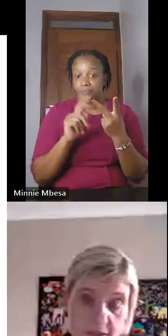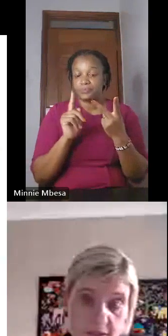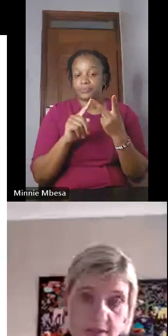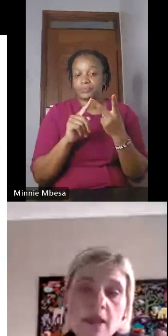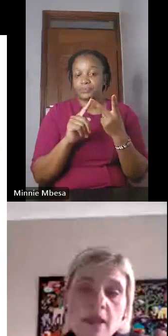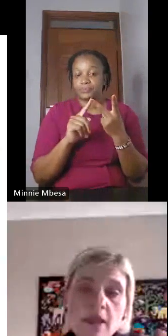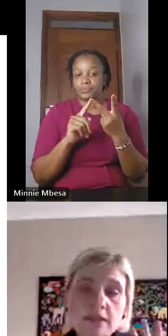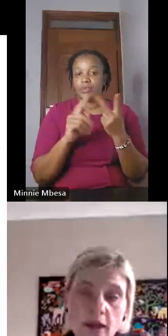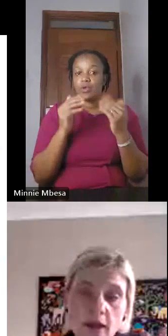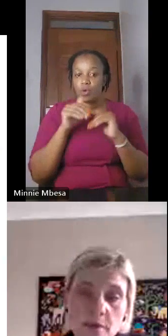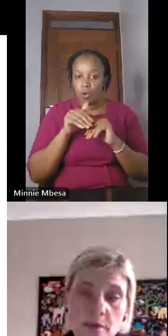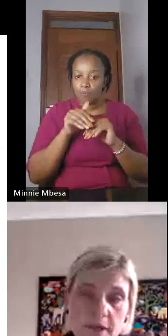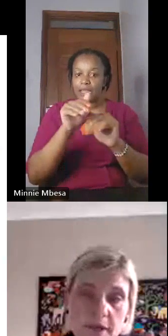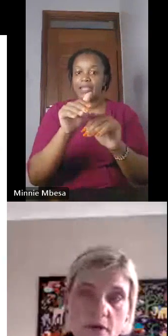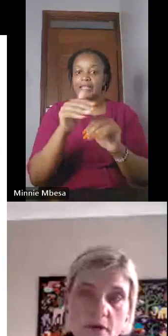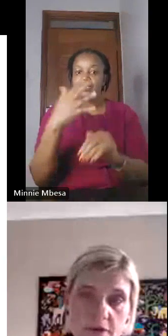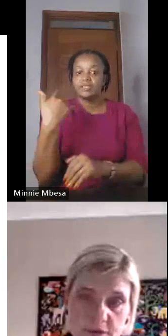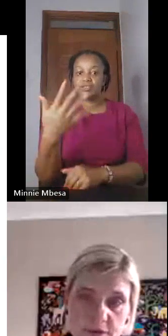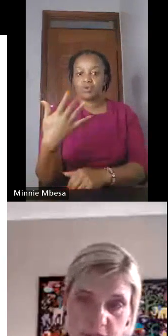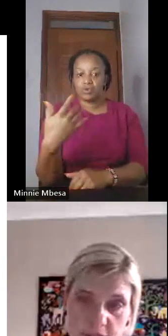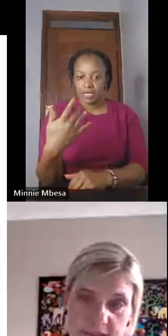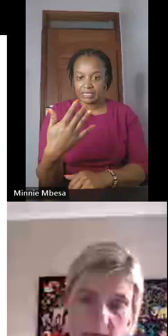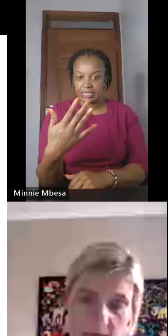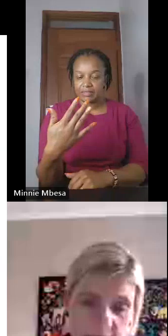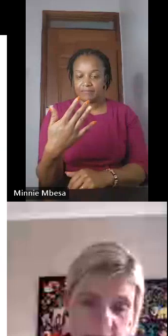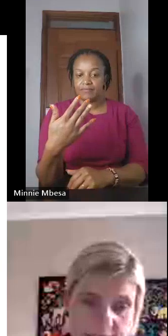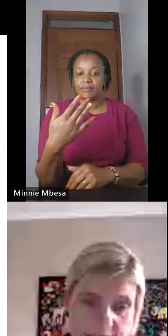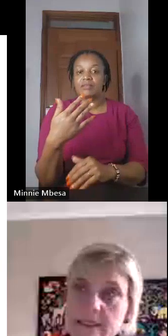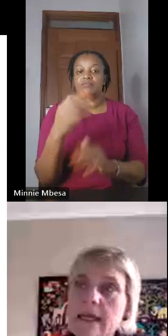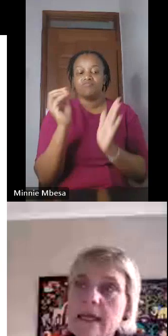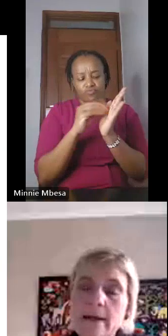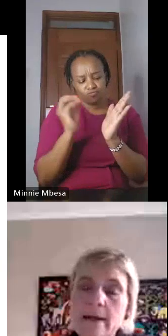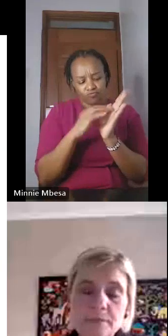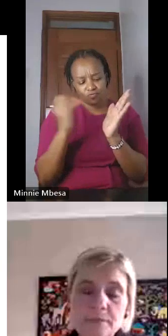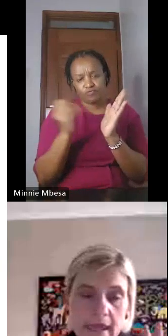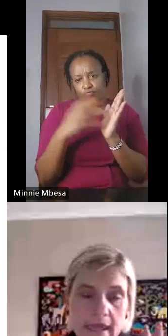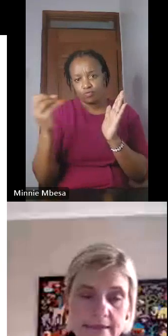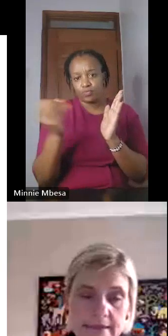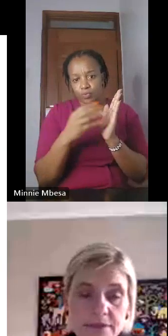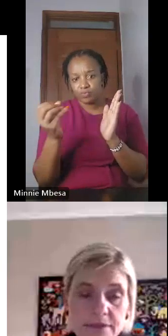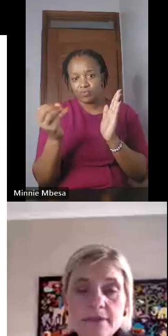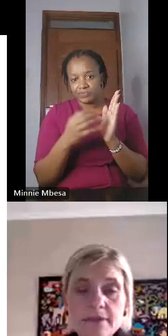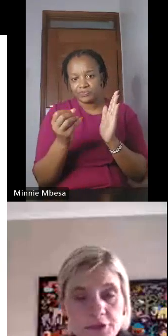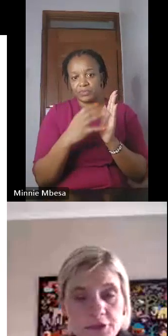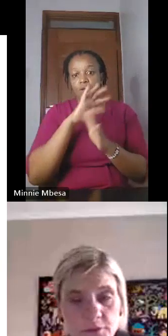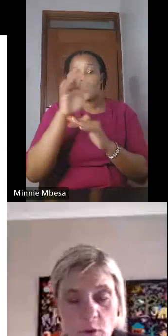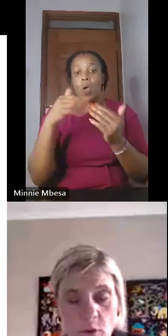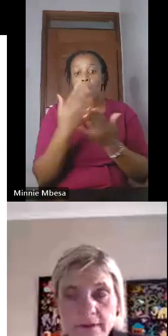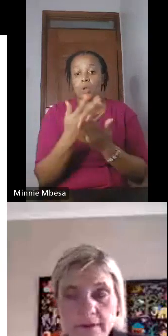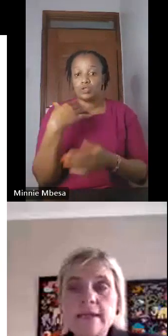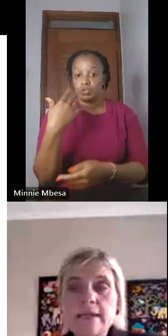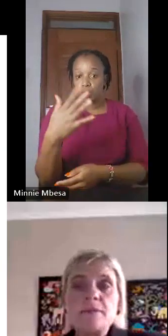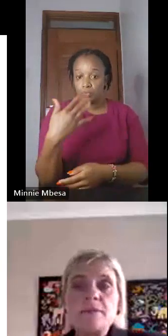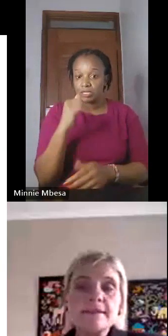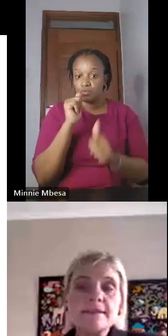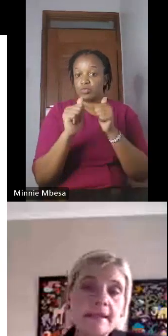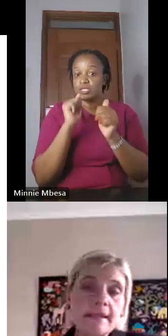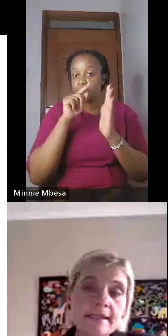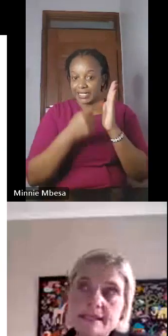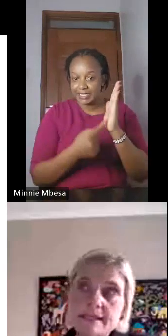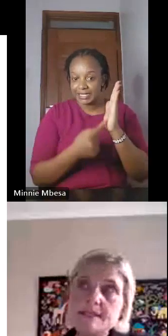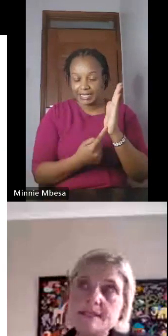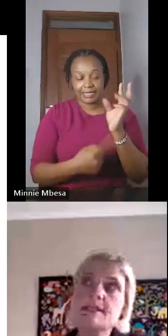compliance documents. So uploading all those documents that we listed. And then the third one